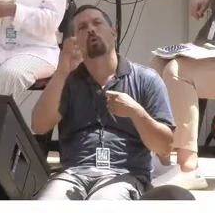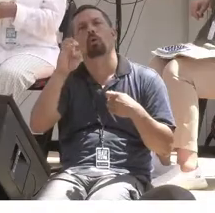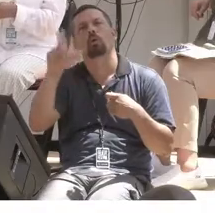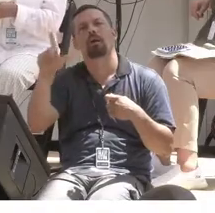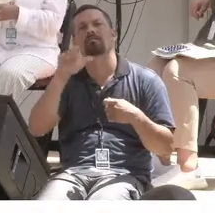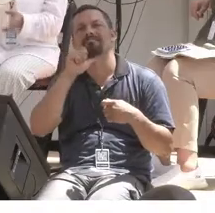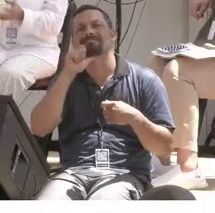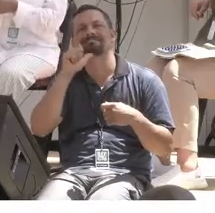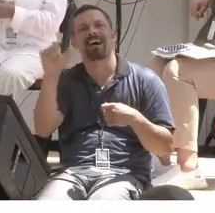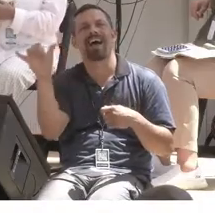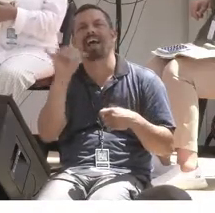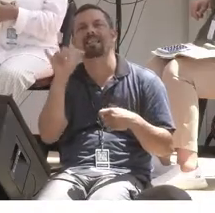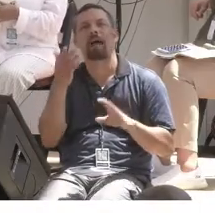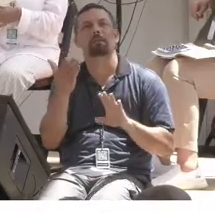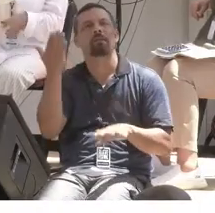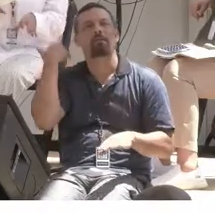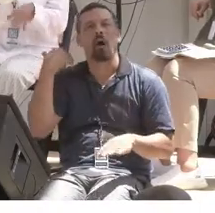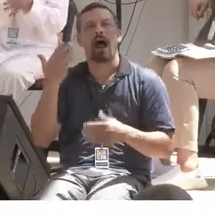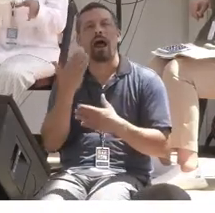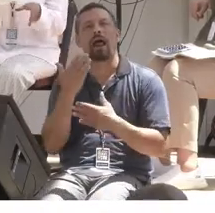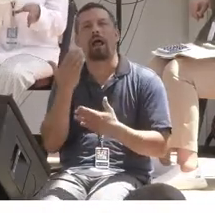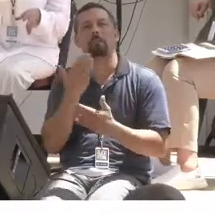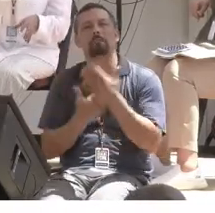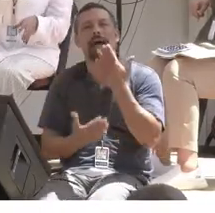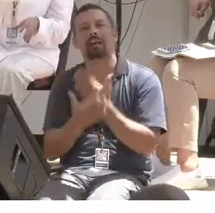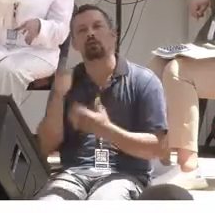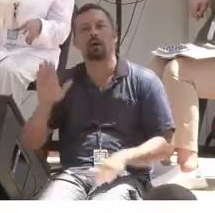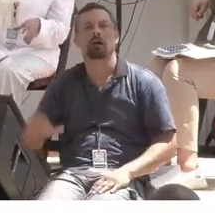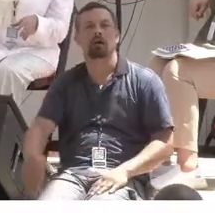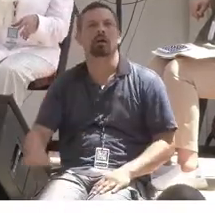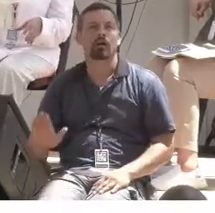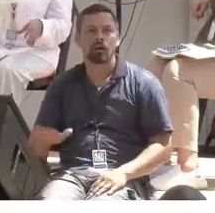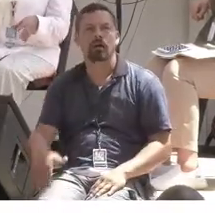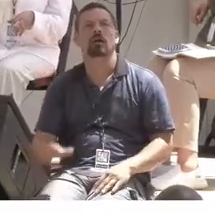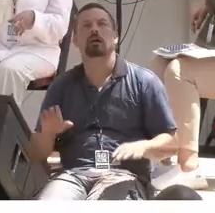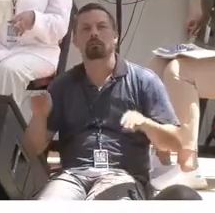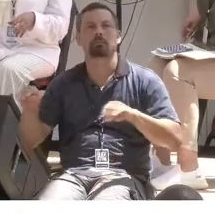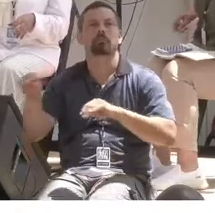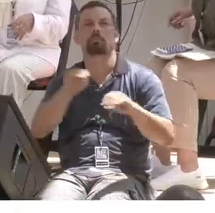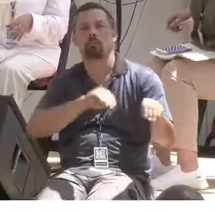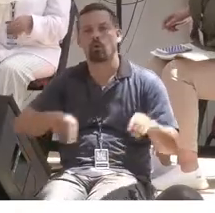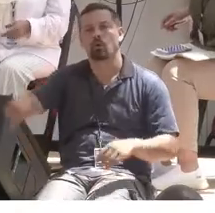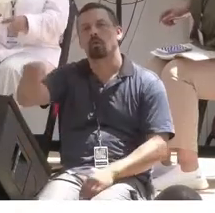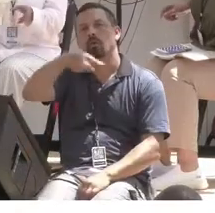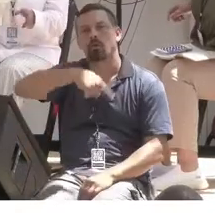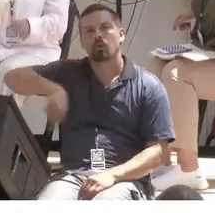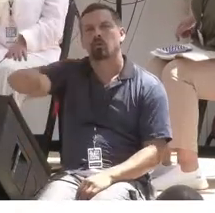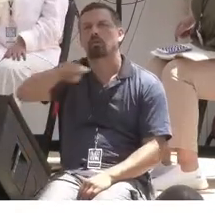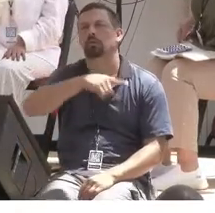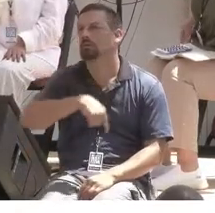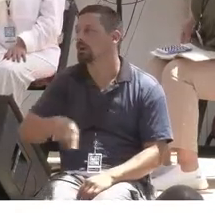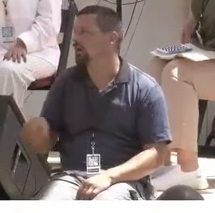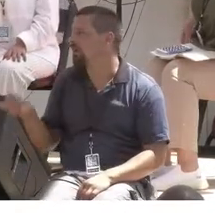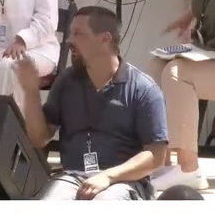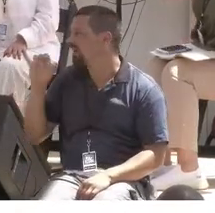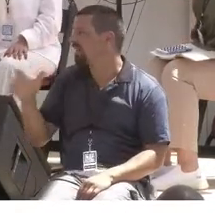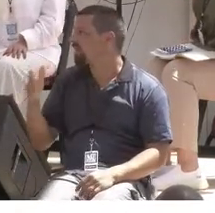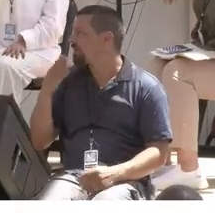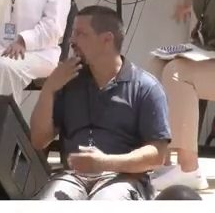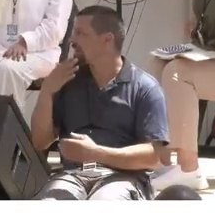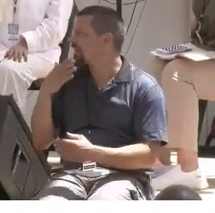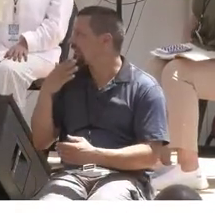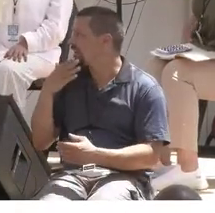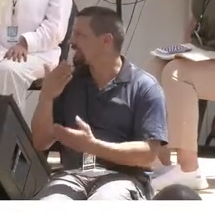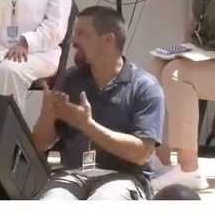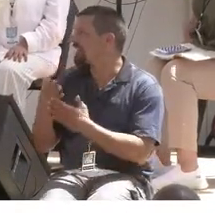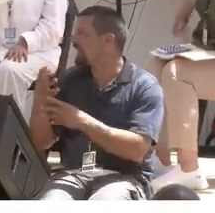the one that they used a long time ago that is manual, that you can move it with your legs. But that would be very good keep fit. Yes, forget the